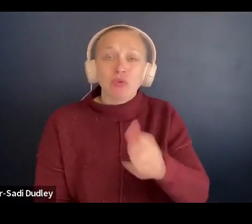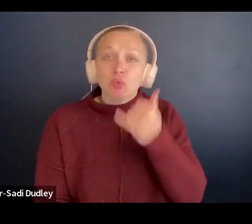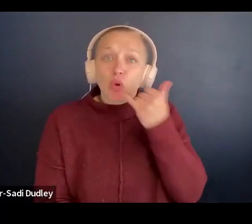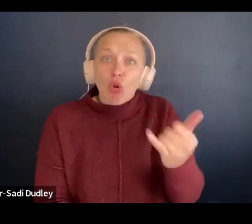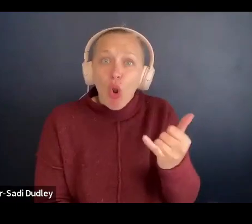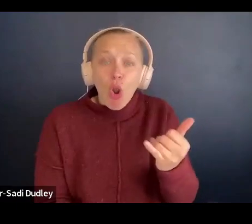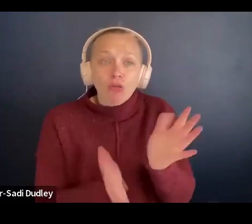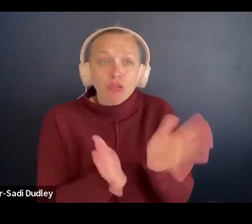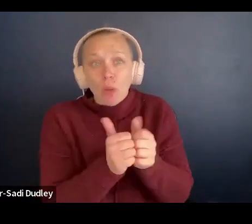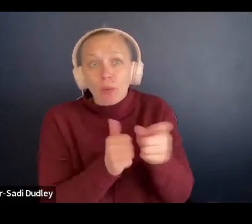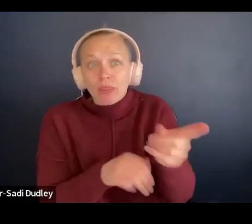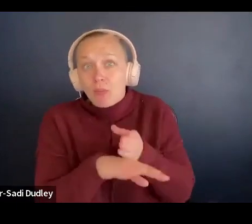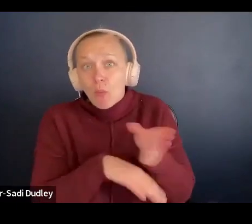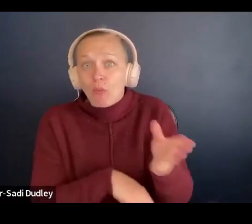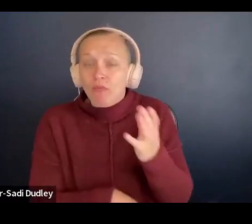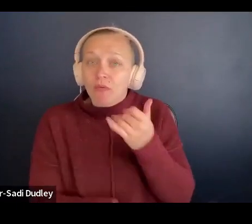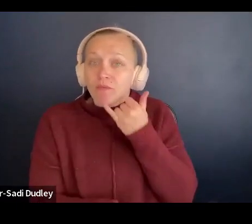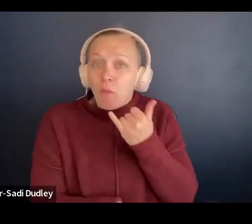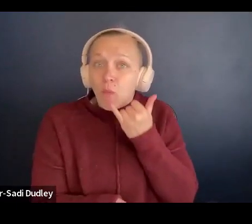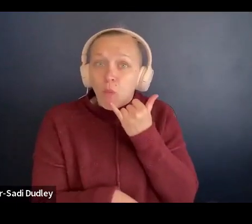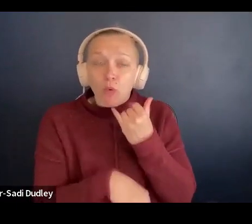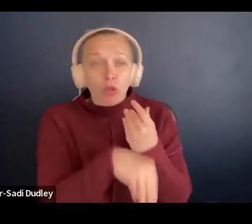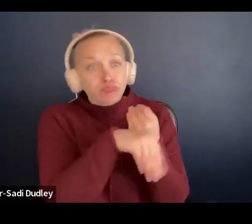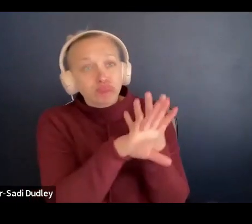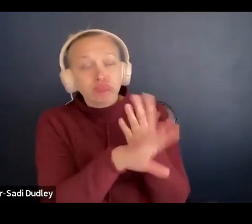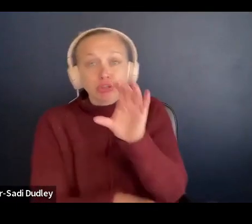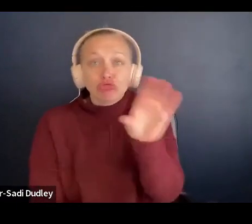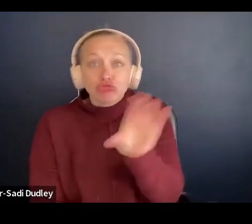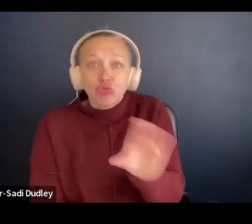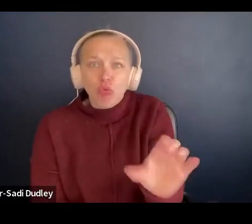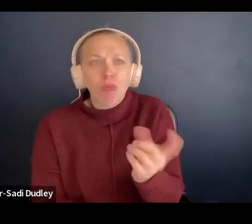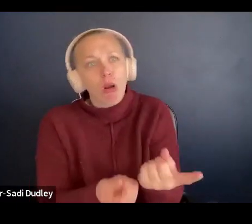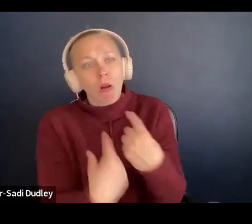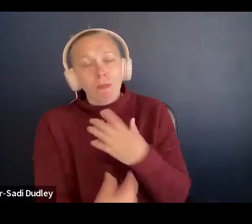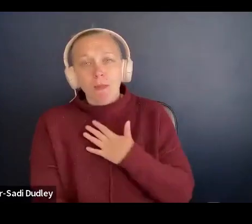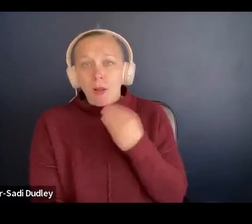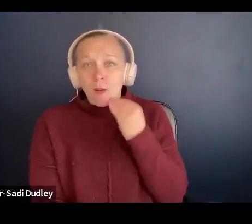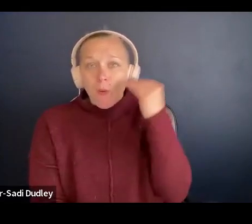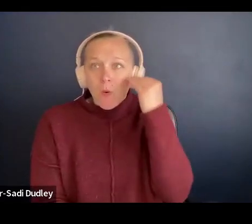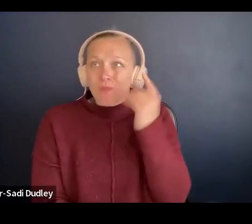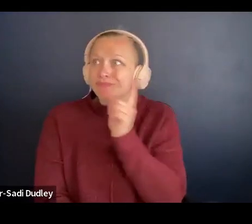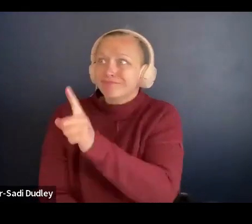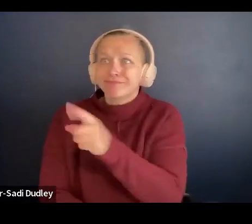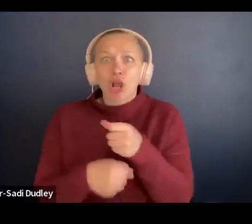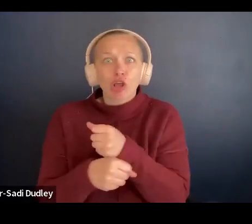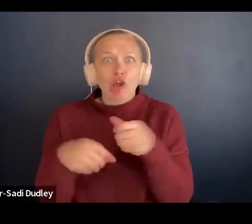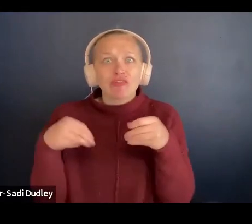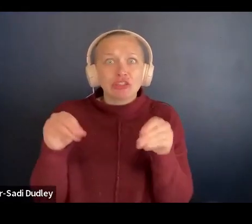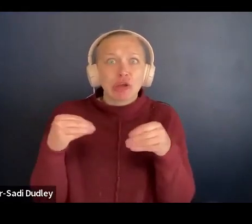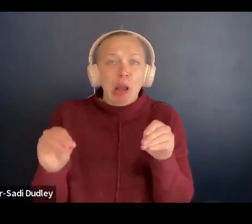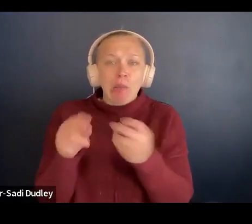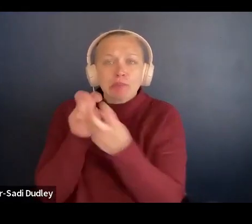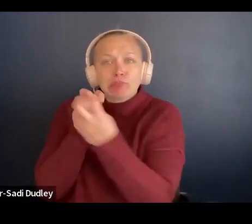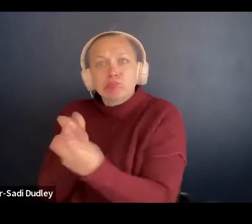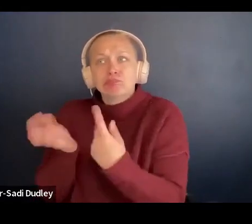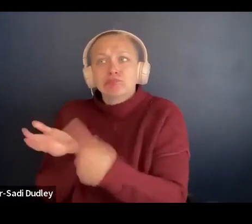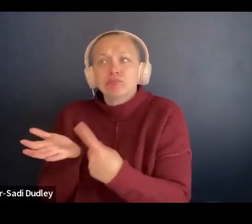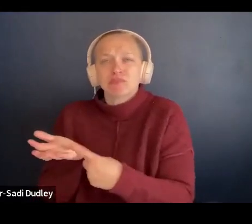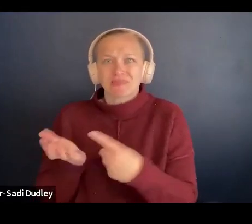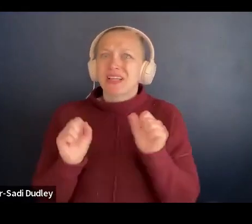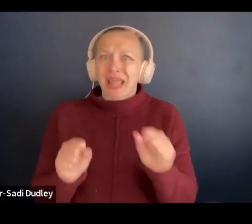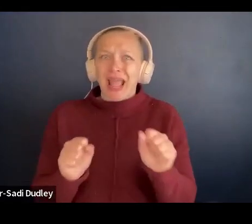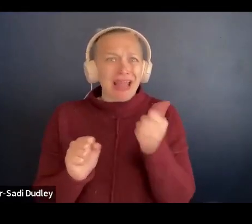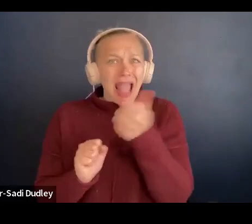discuss options with them over the phone or ask them to meet you at your home or a place that's convenient for you. Think about